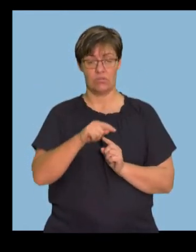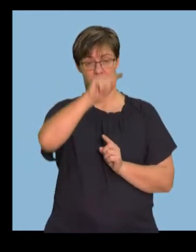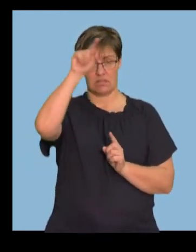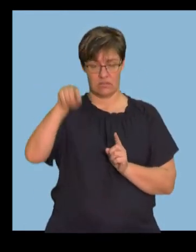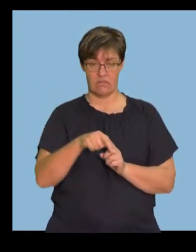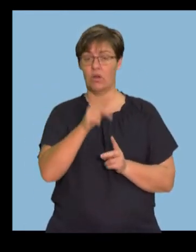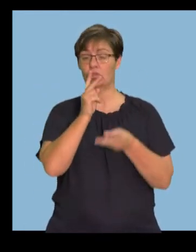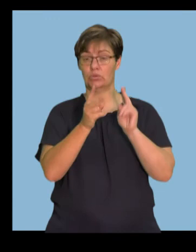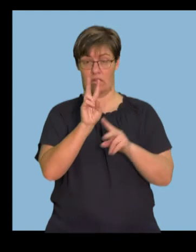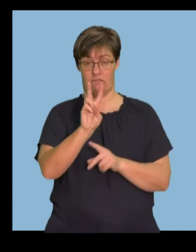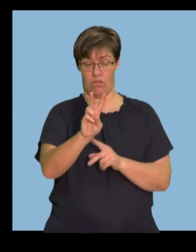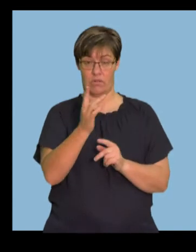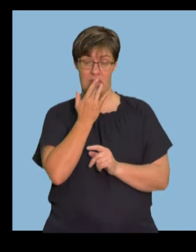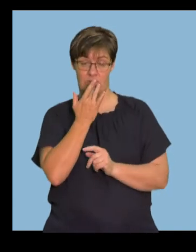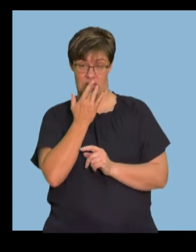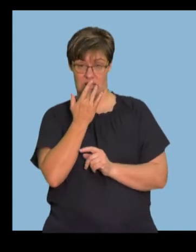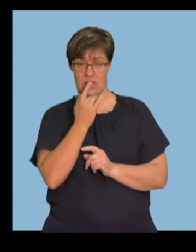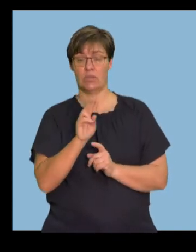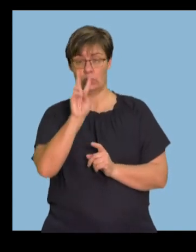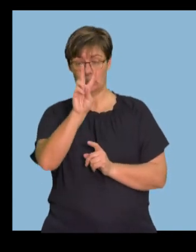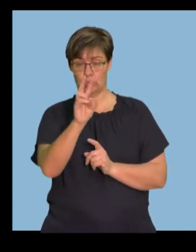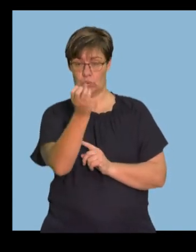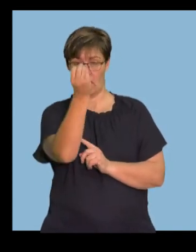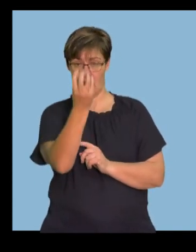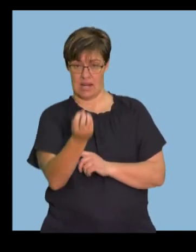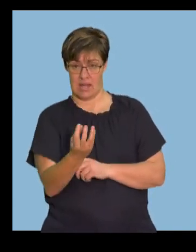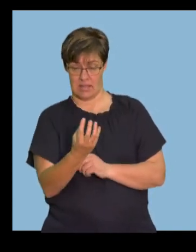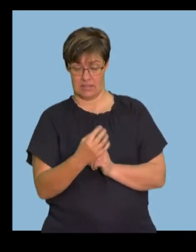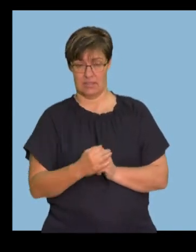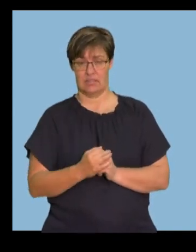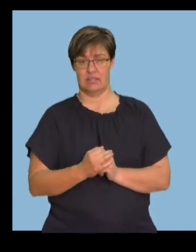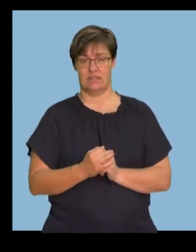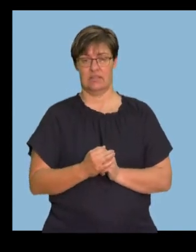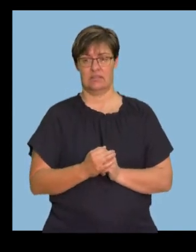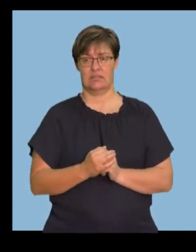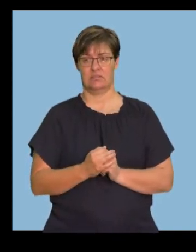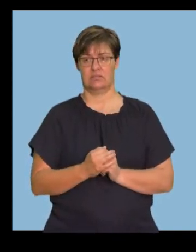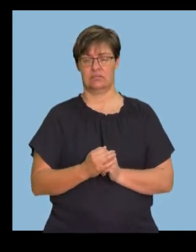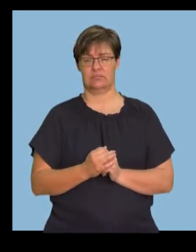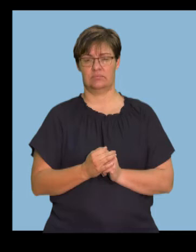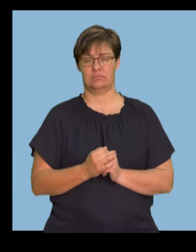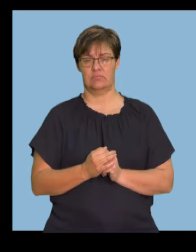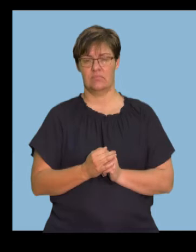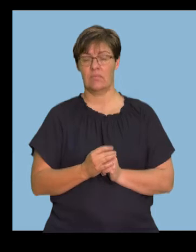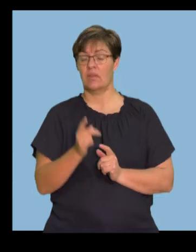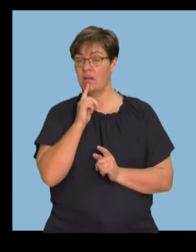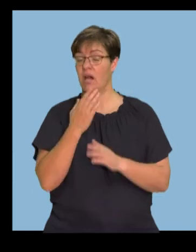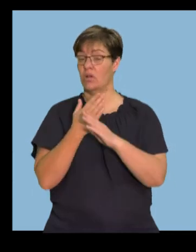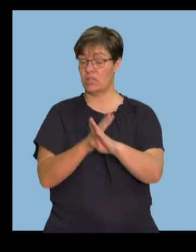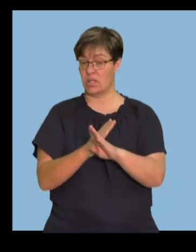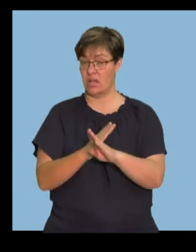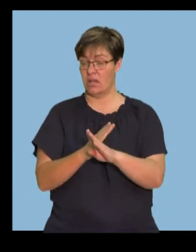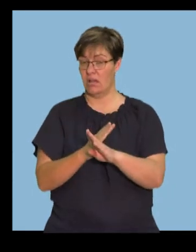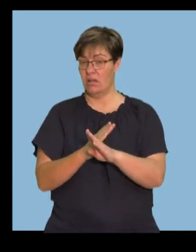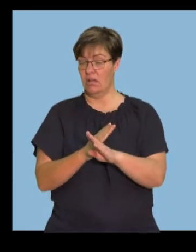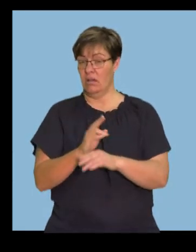use a 12-volt battery and then two light bulbs. What this means is that if the resistor 2 or light